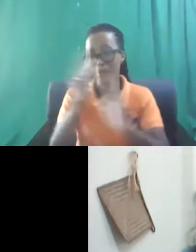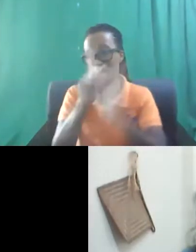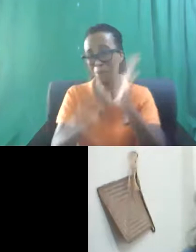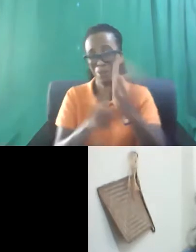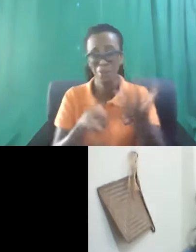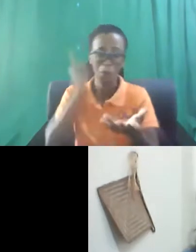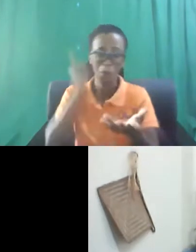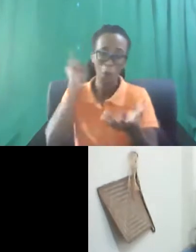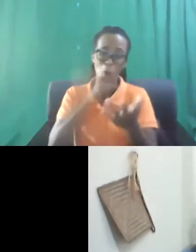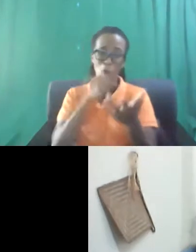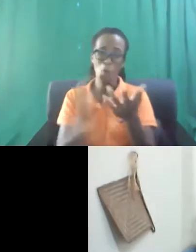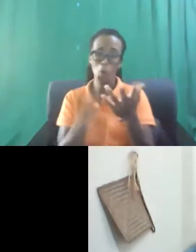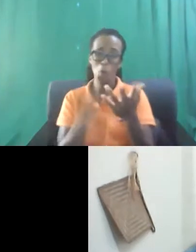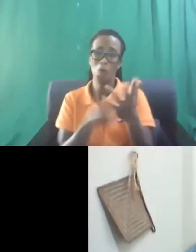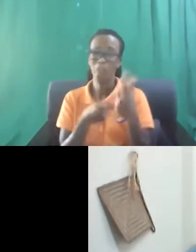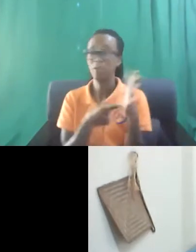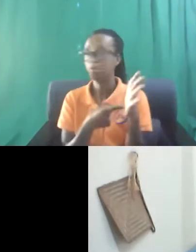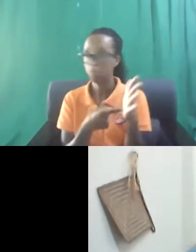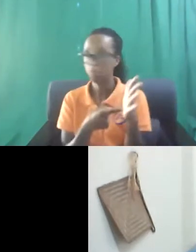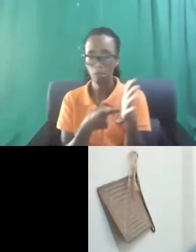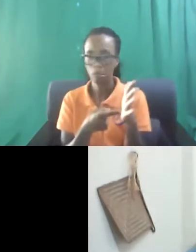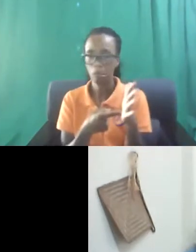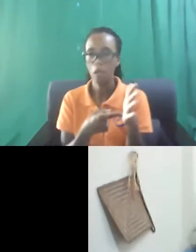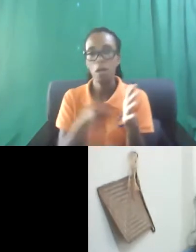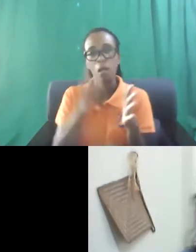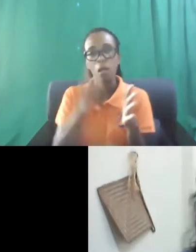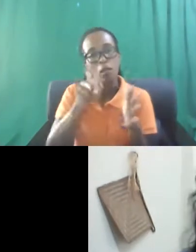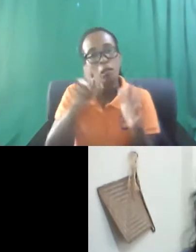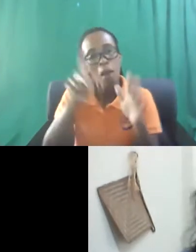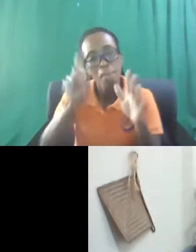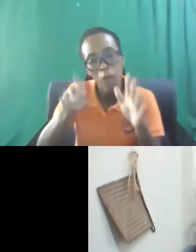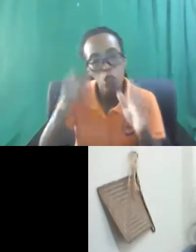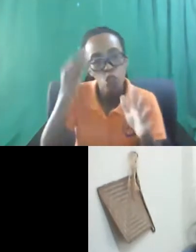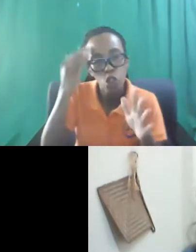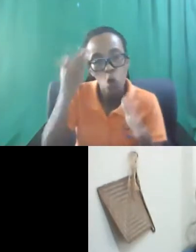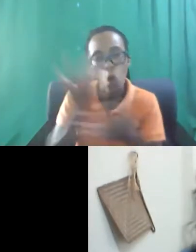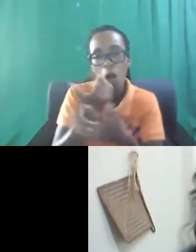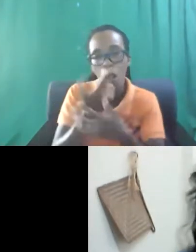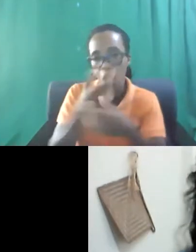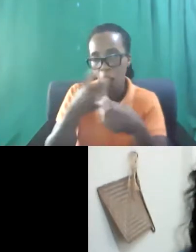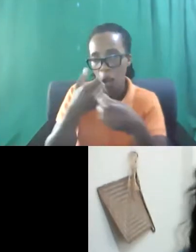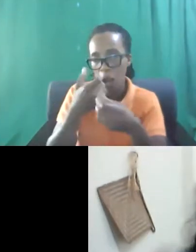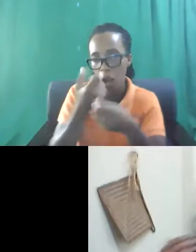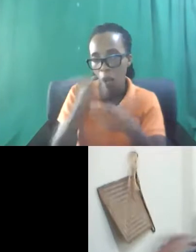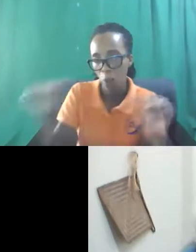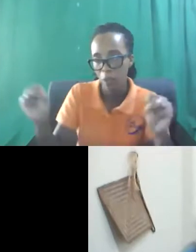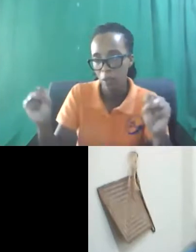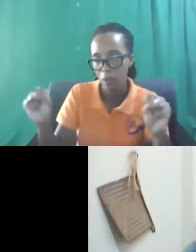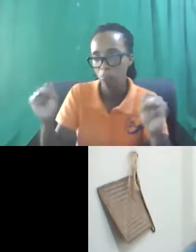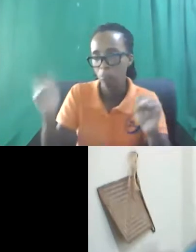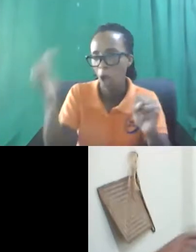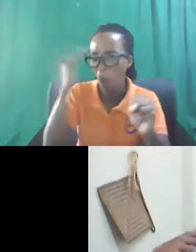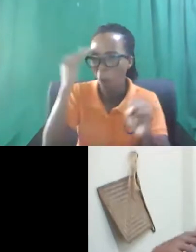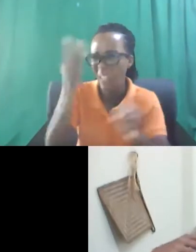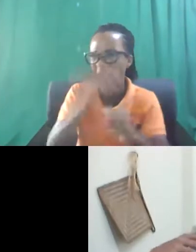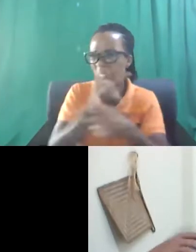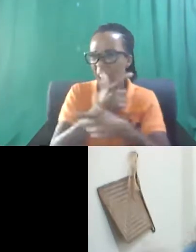And so we need language awareness and linguistic awareness to be written into those things, into how we,